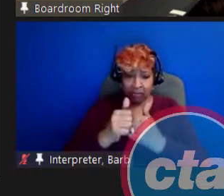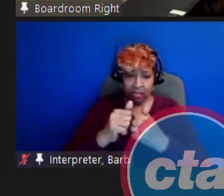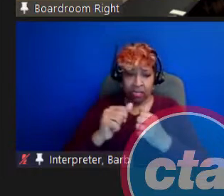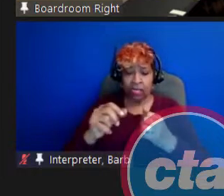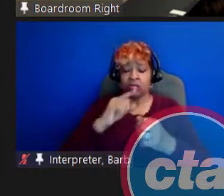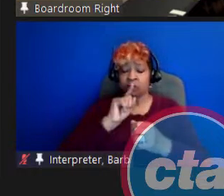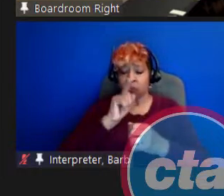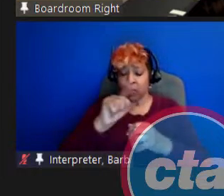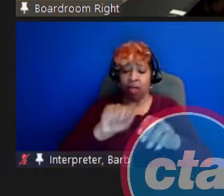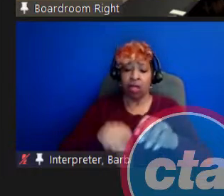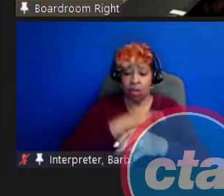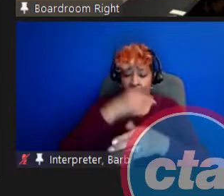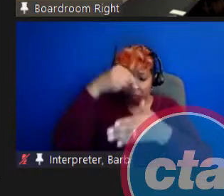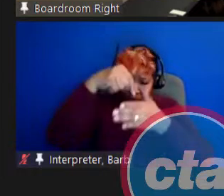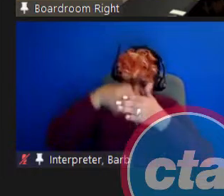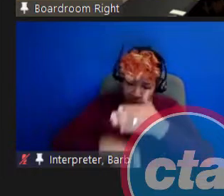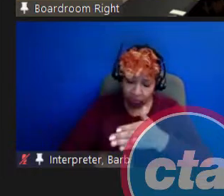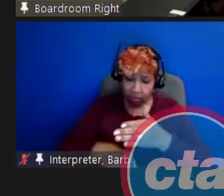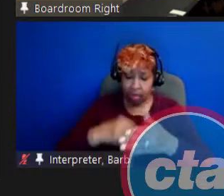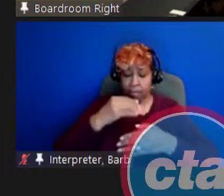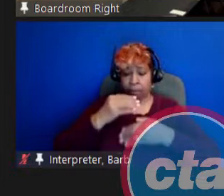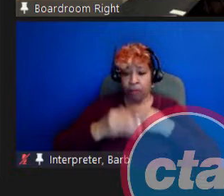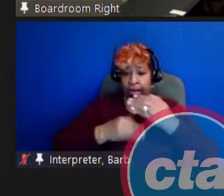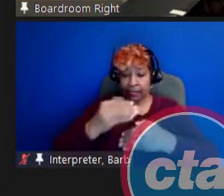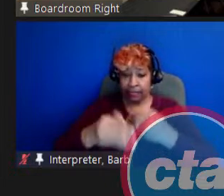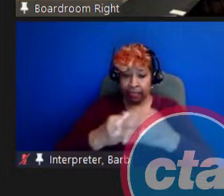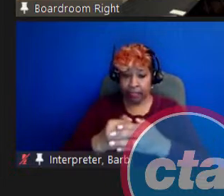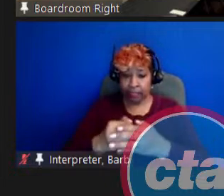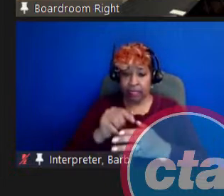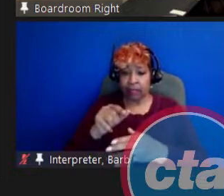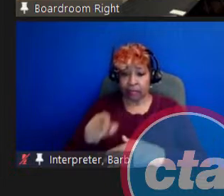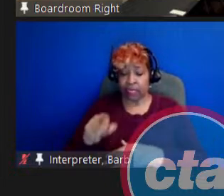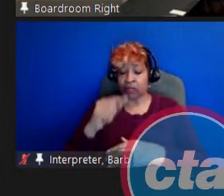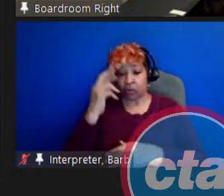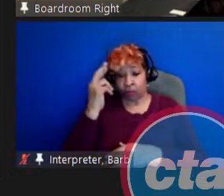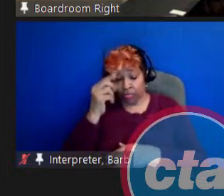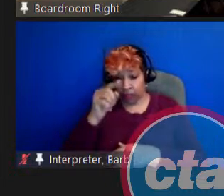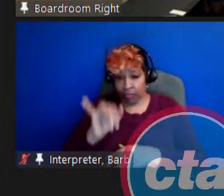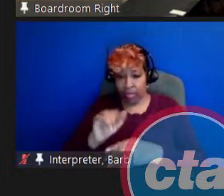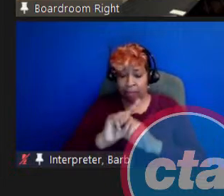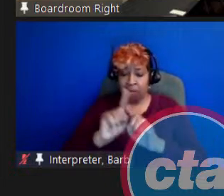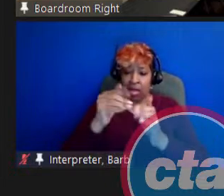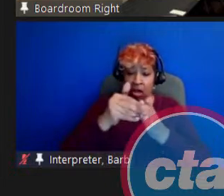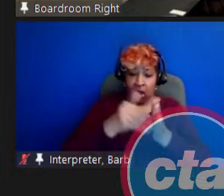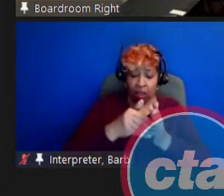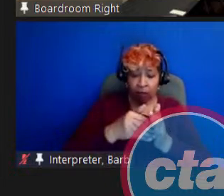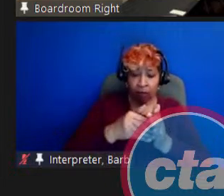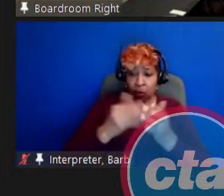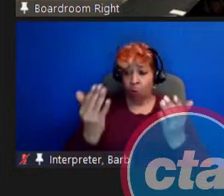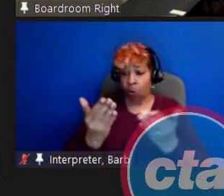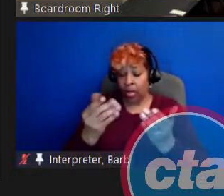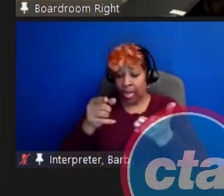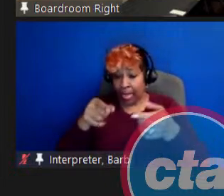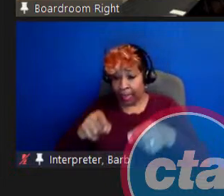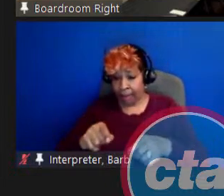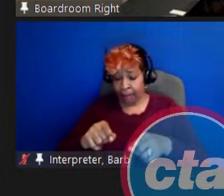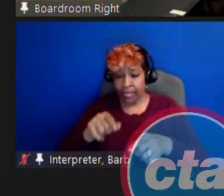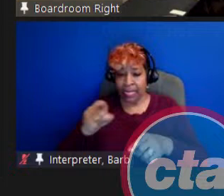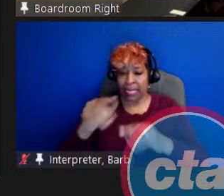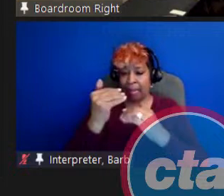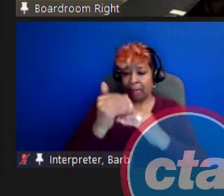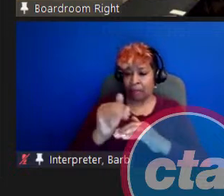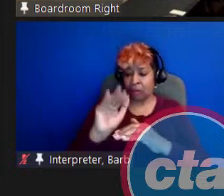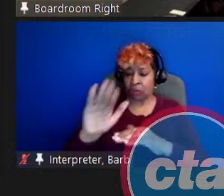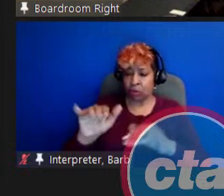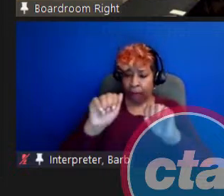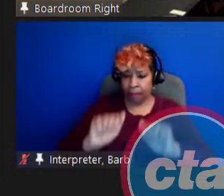and very laborious process. There's reasons for that, but oftentimes what can happen is it limits your ability to